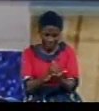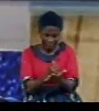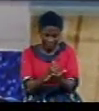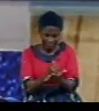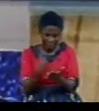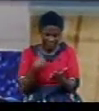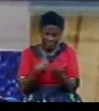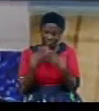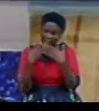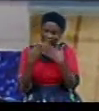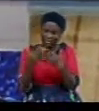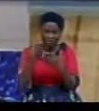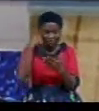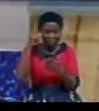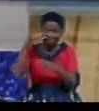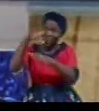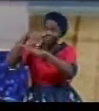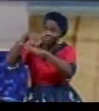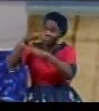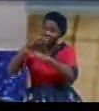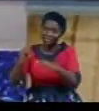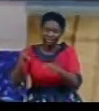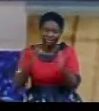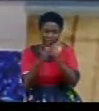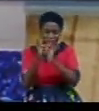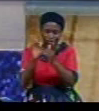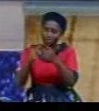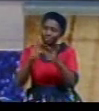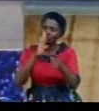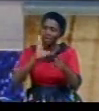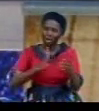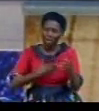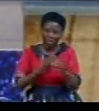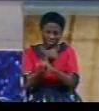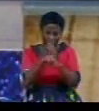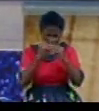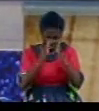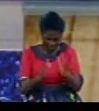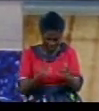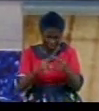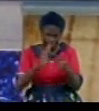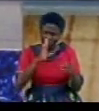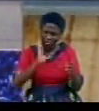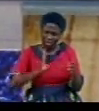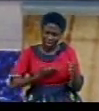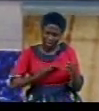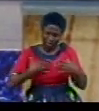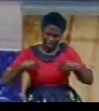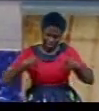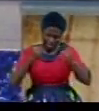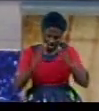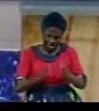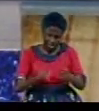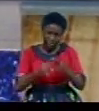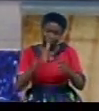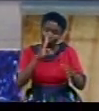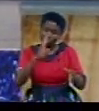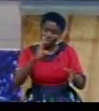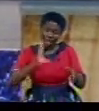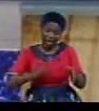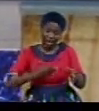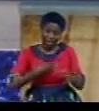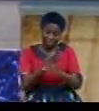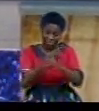we thank you for sending Jesus to be our savior to be a Healer to be a